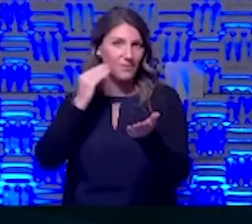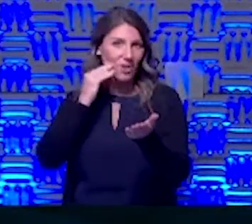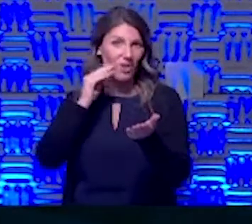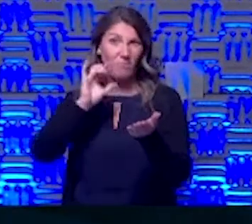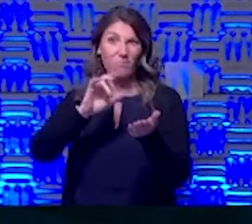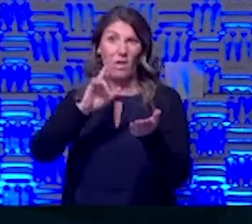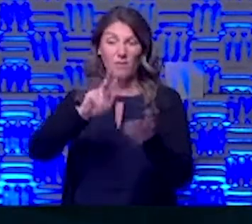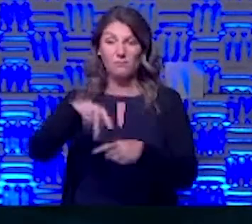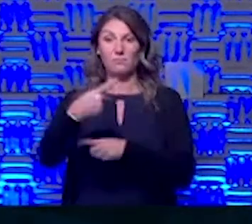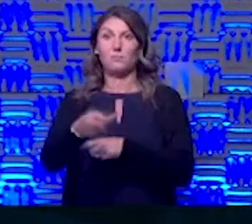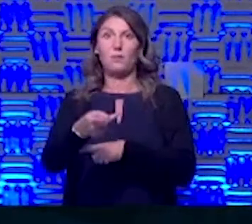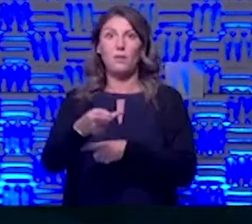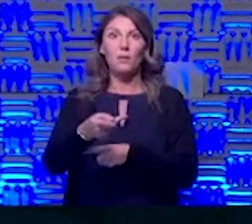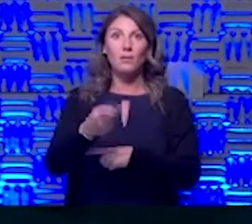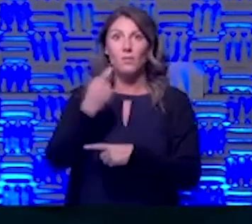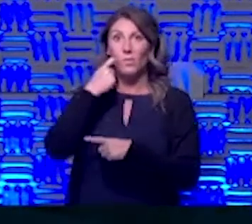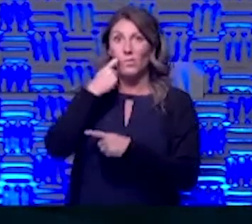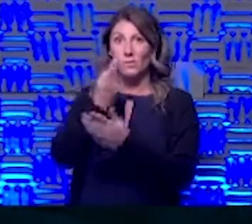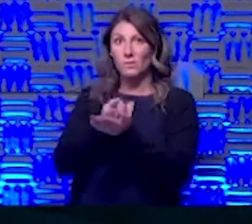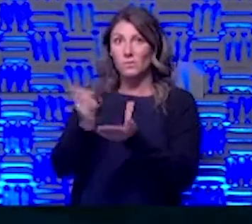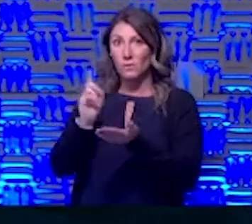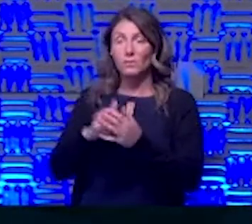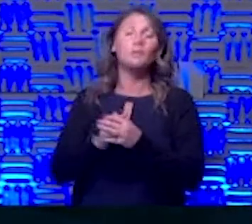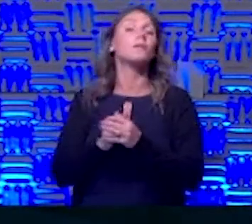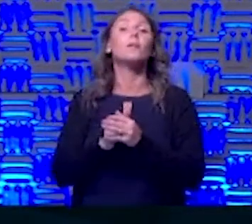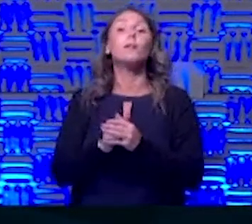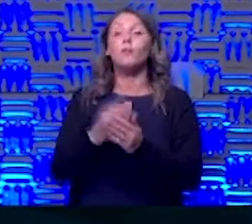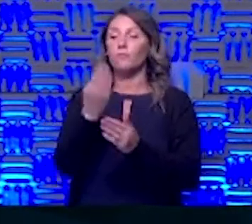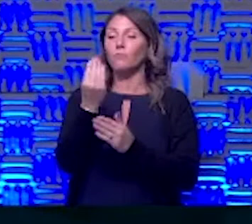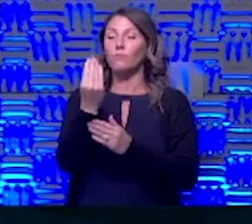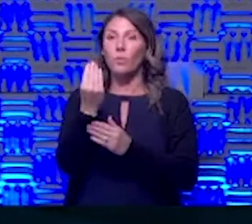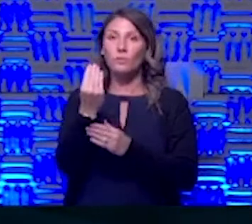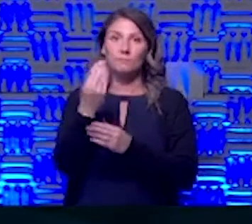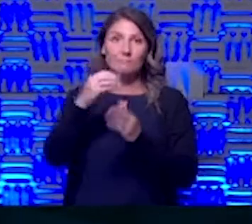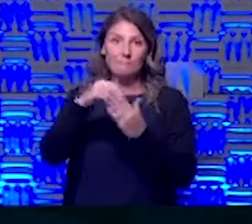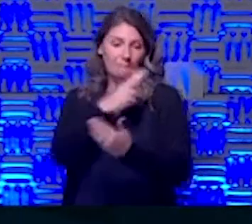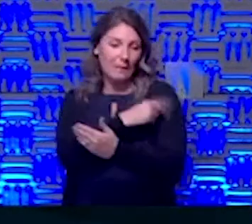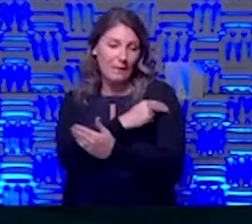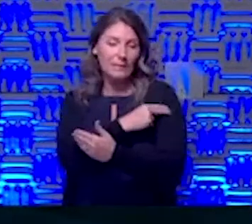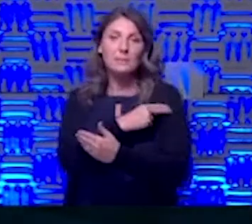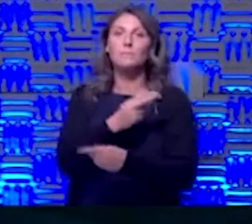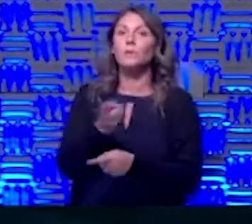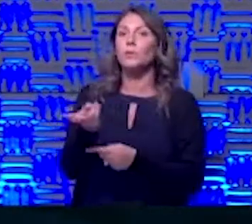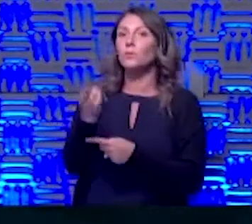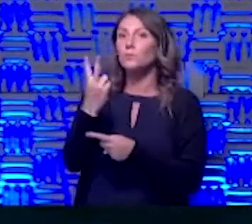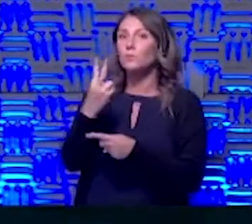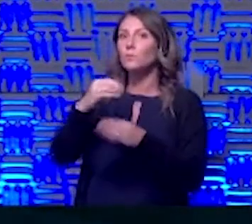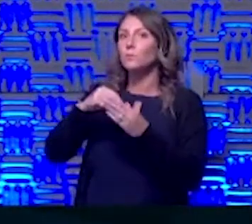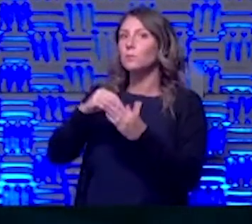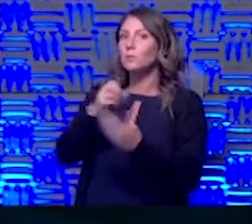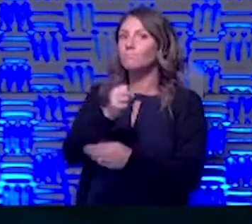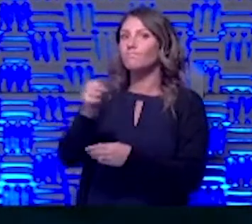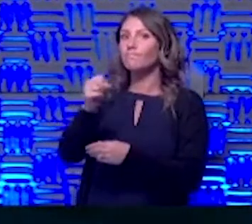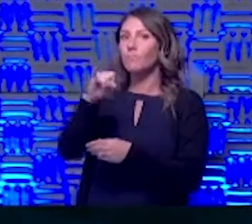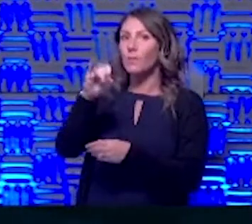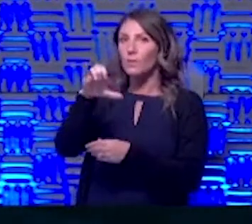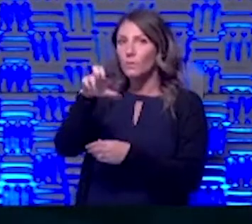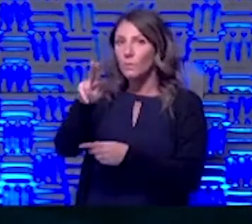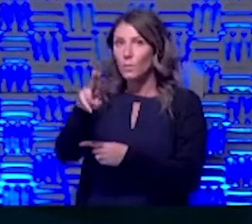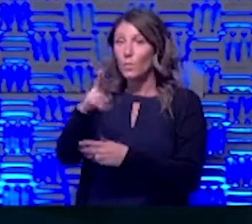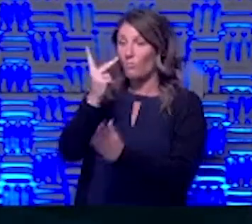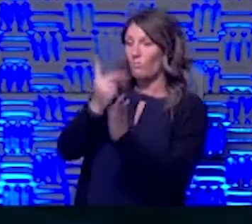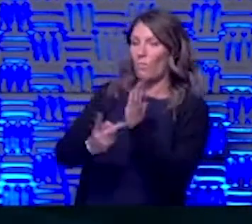so. So as of now, we've got 14 in the hospital, 2 in ICU intubated. Looking at the numbers